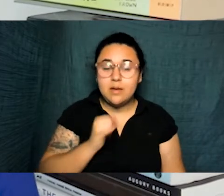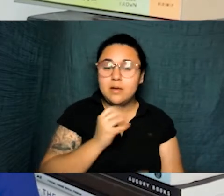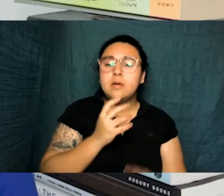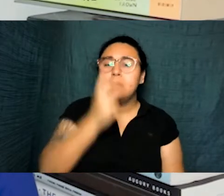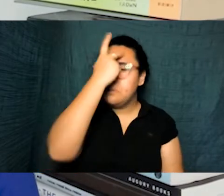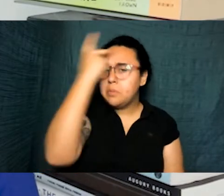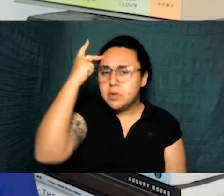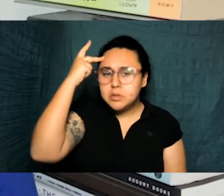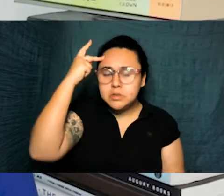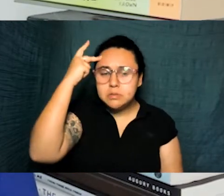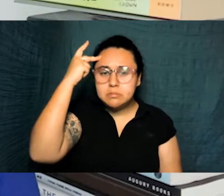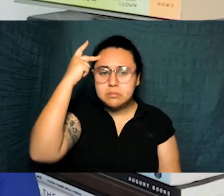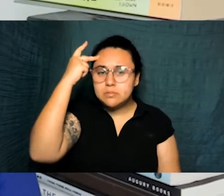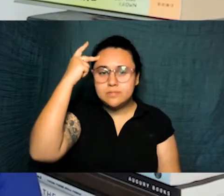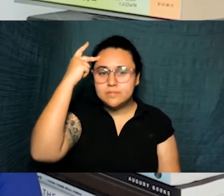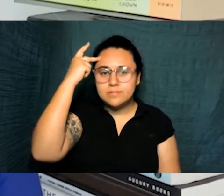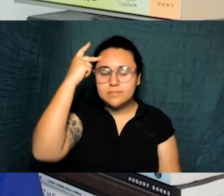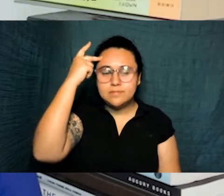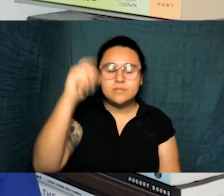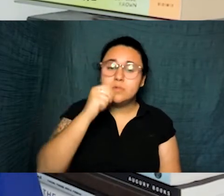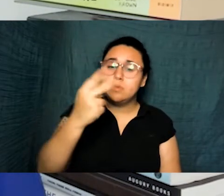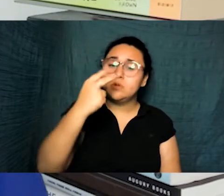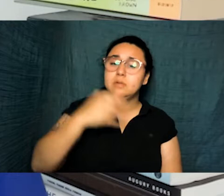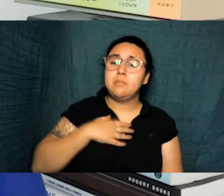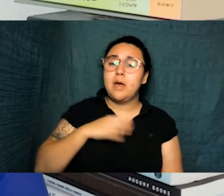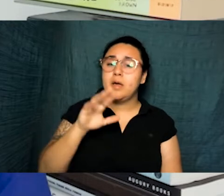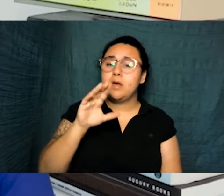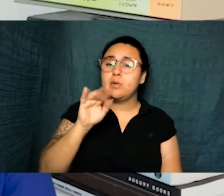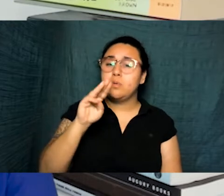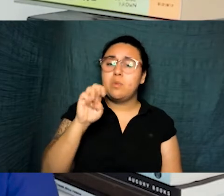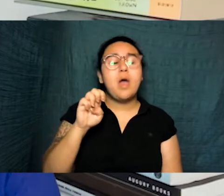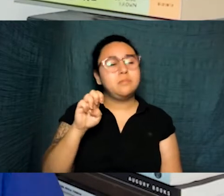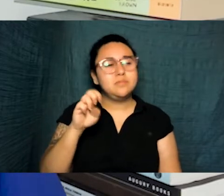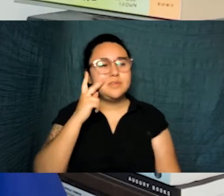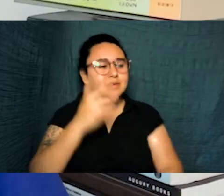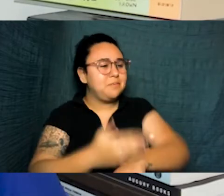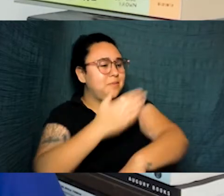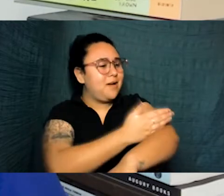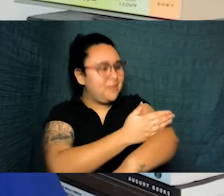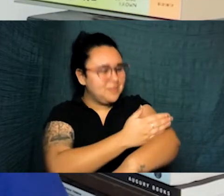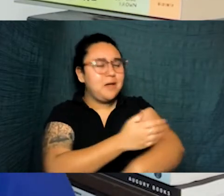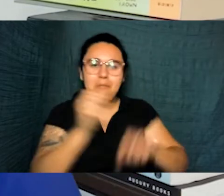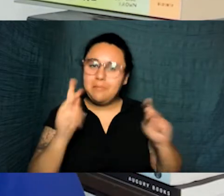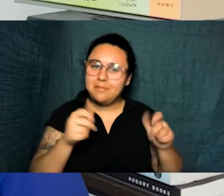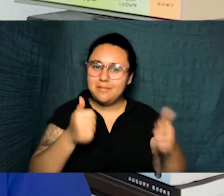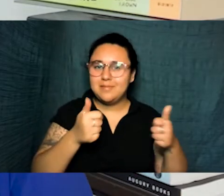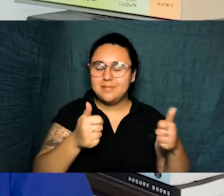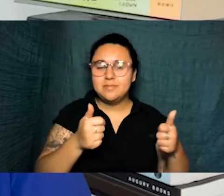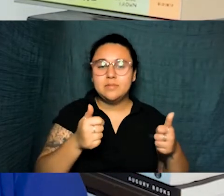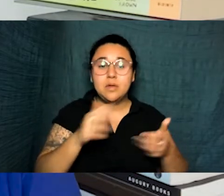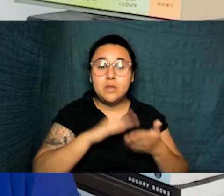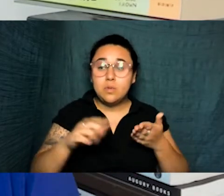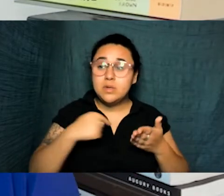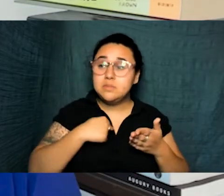doesn't see my crime, they see my progress. I wonder what it will be like when I'm released and labeled a